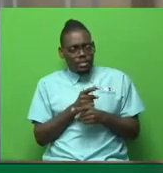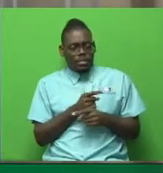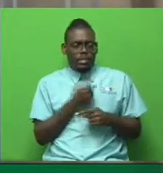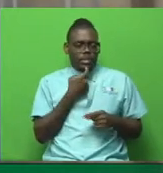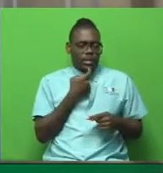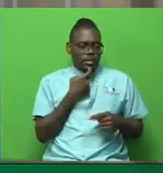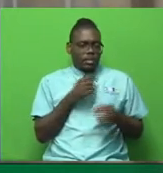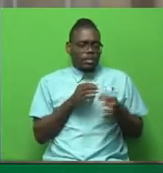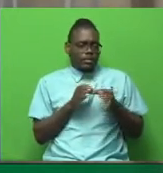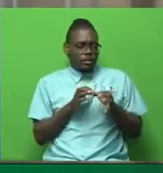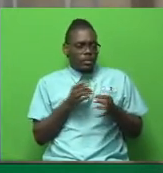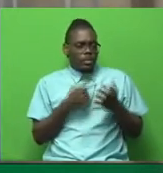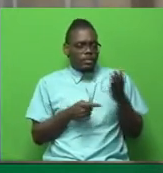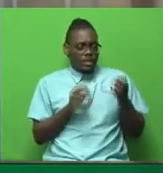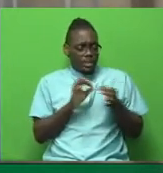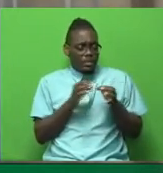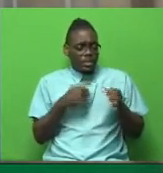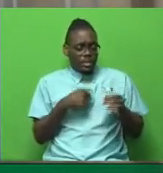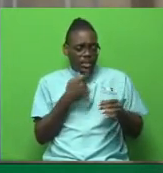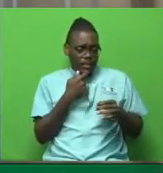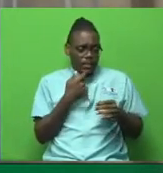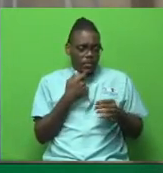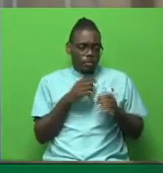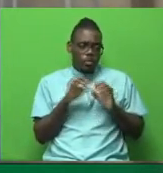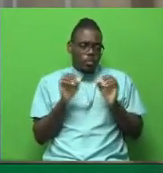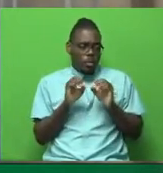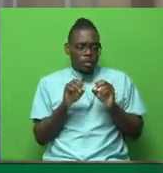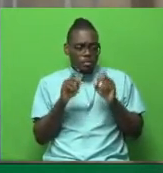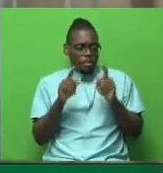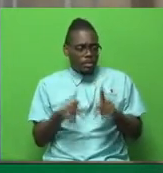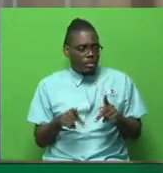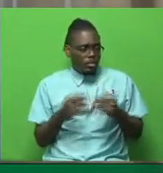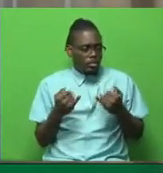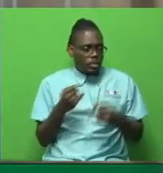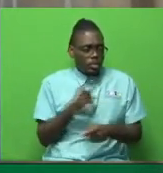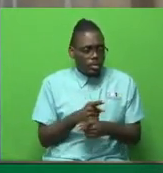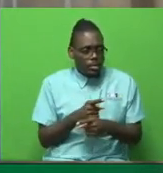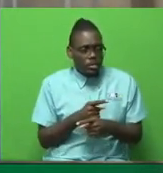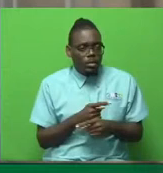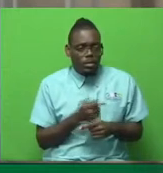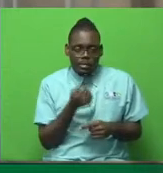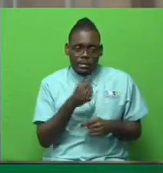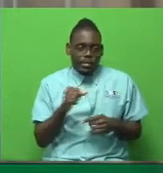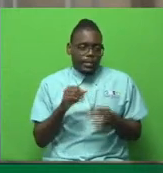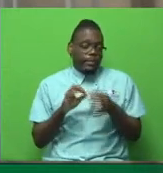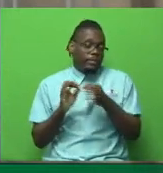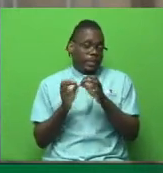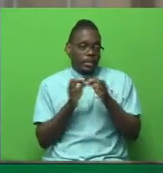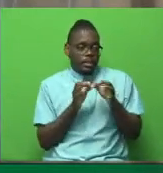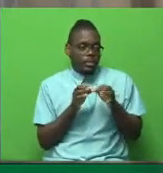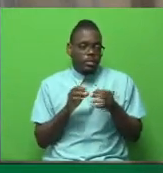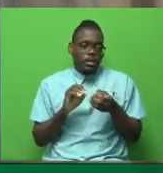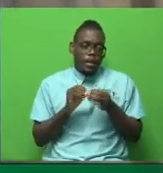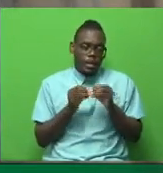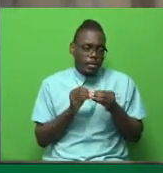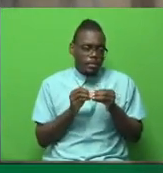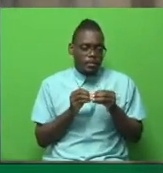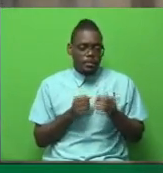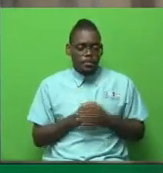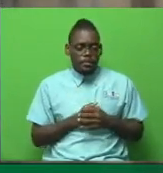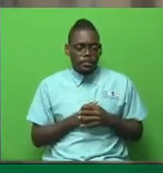have and for four five days that have passed they have allowed this misinformation to continue to